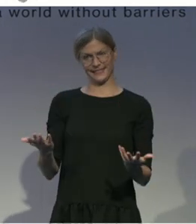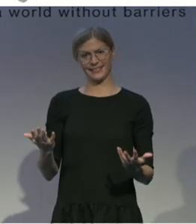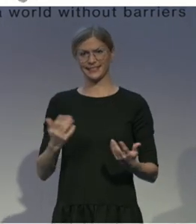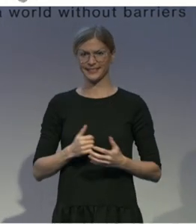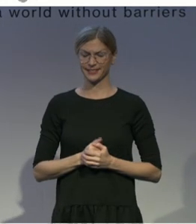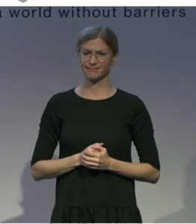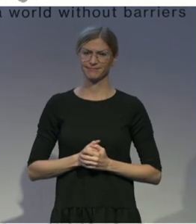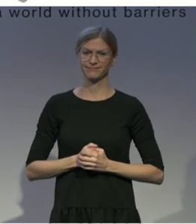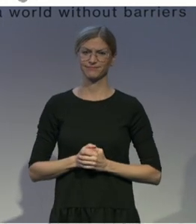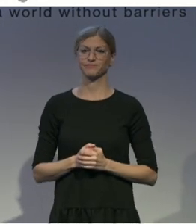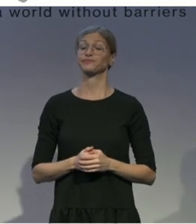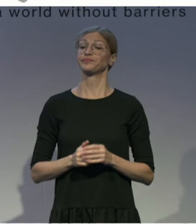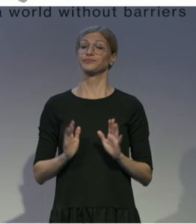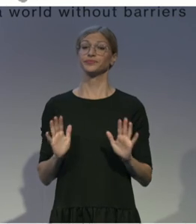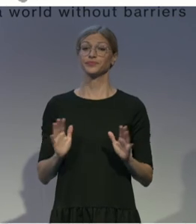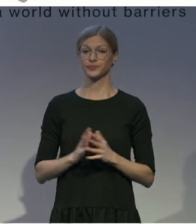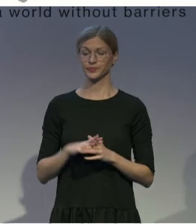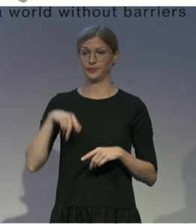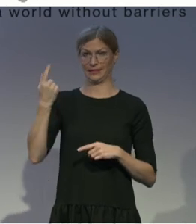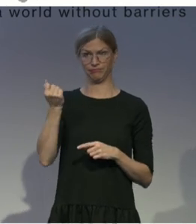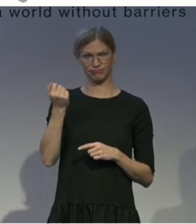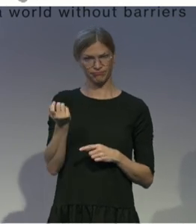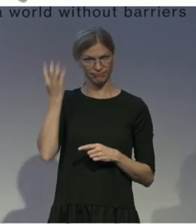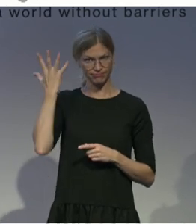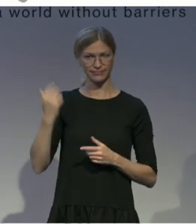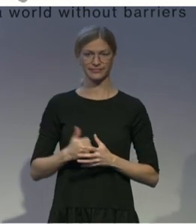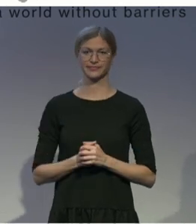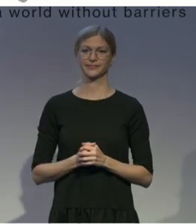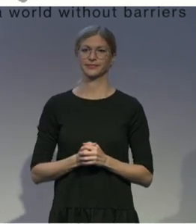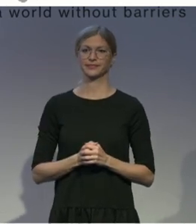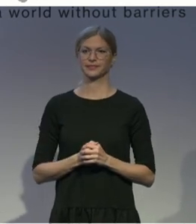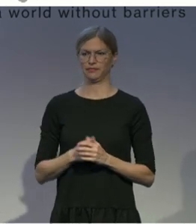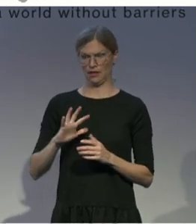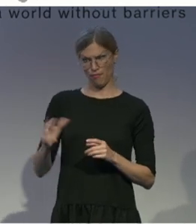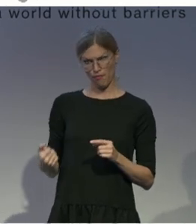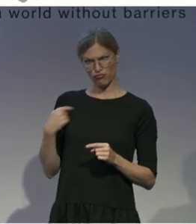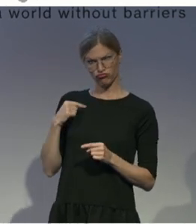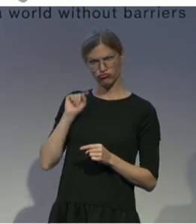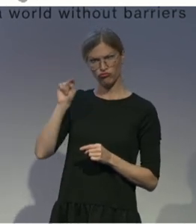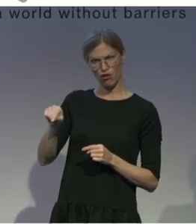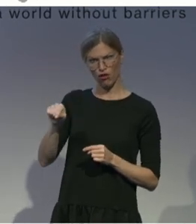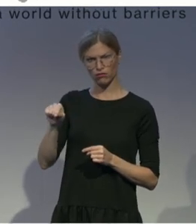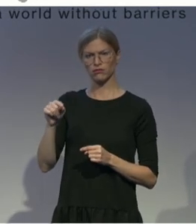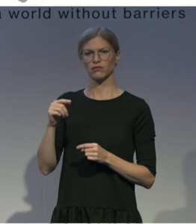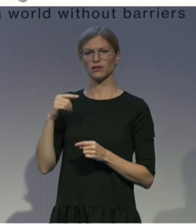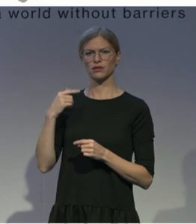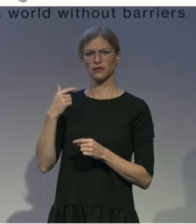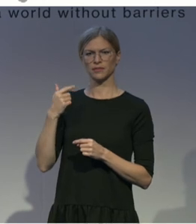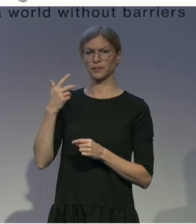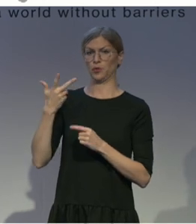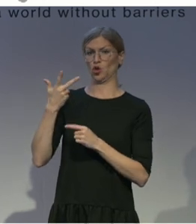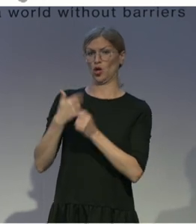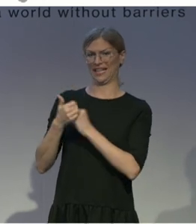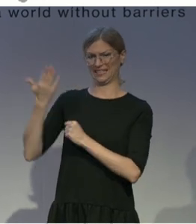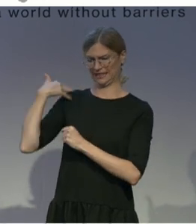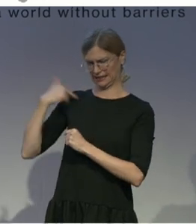quicker. So Light for the World has been working in Cambodia for about 20 years. We've had an office there for the last 3 years. This